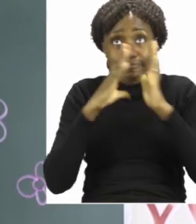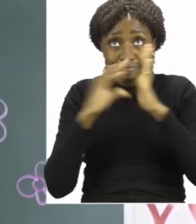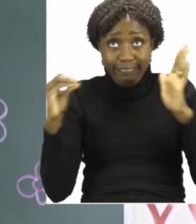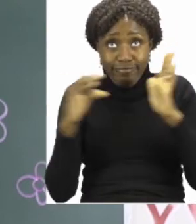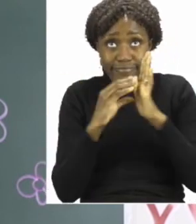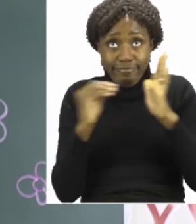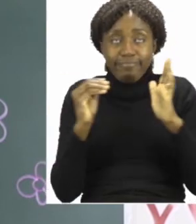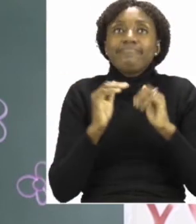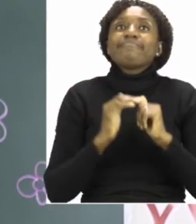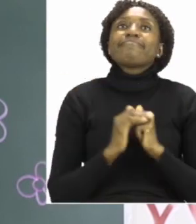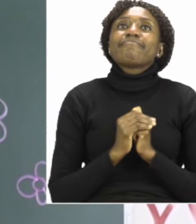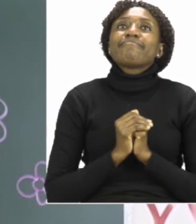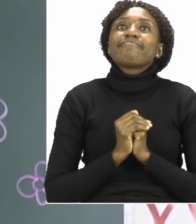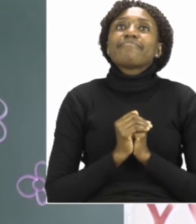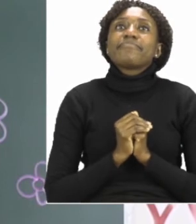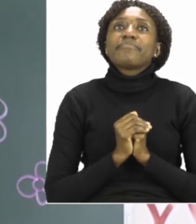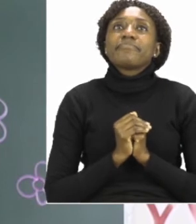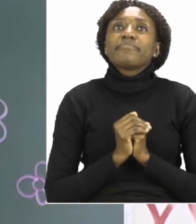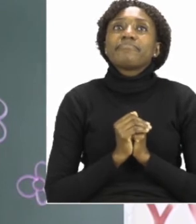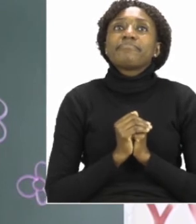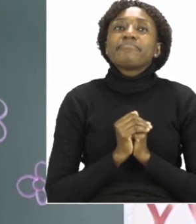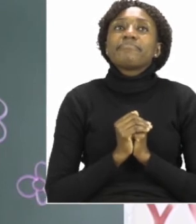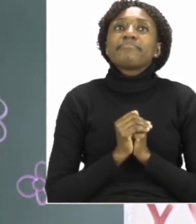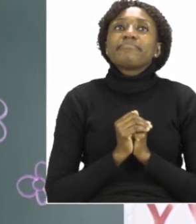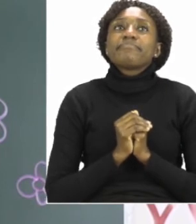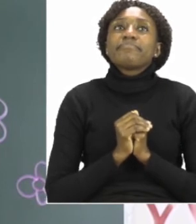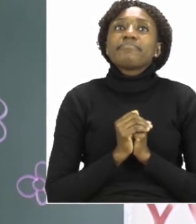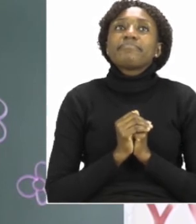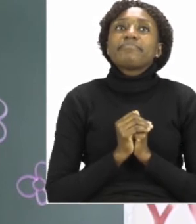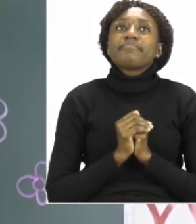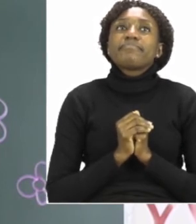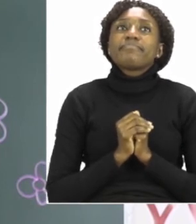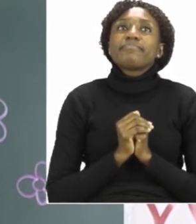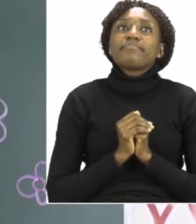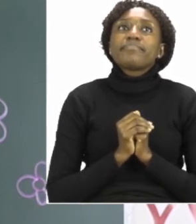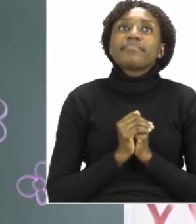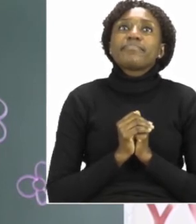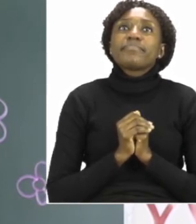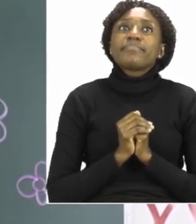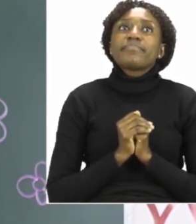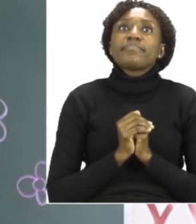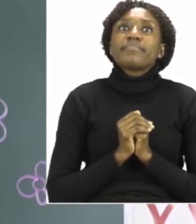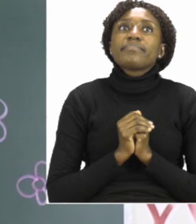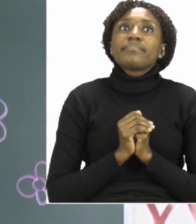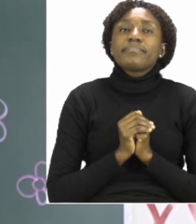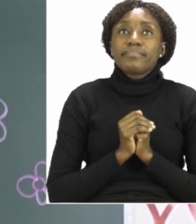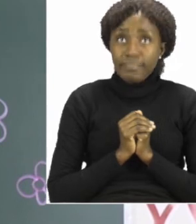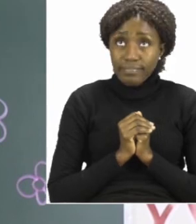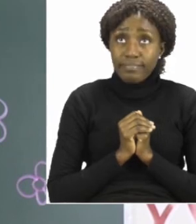across and down. I want you to make sure that your number 7 touches